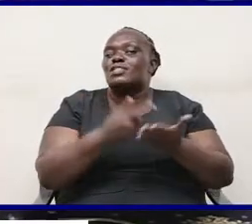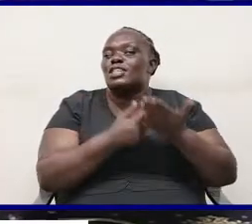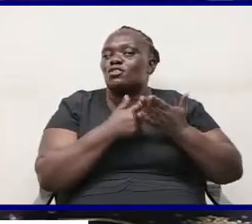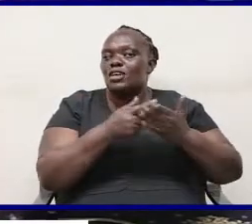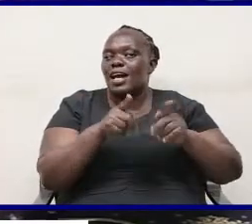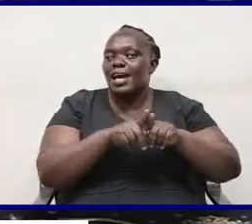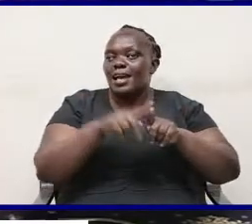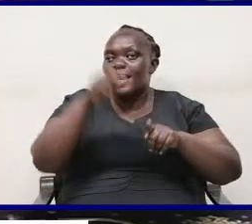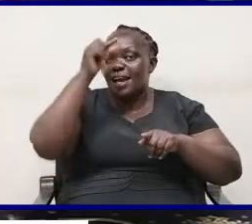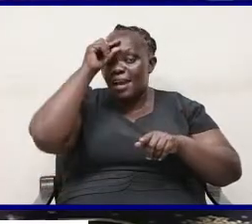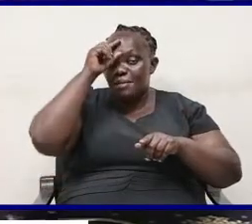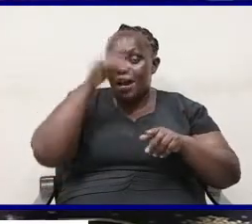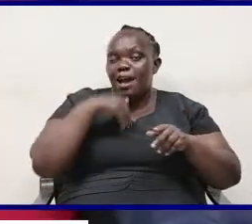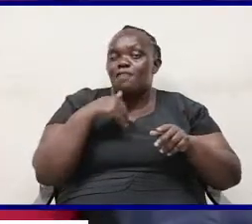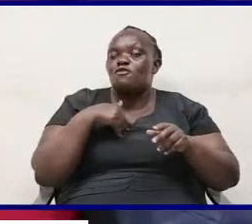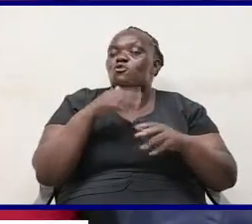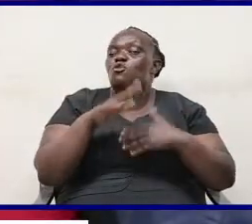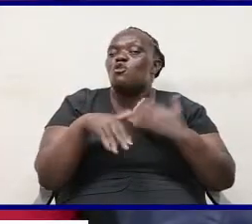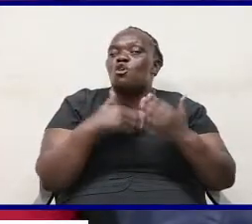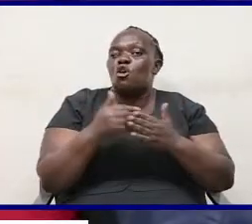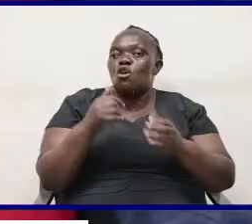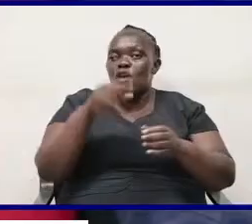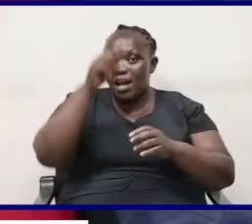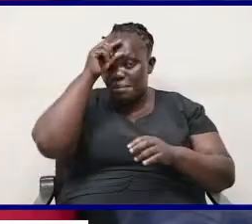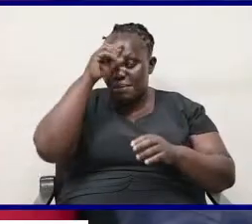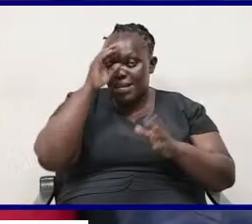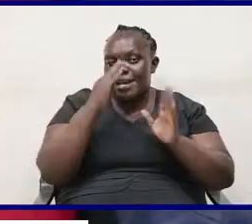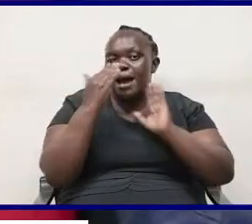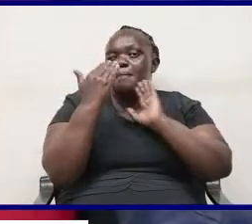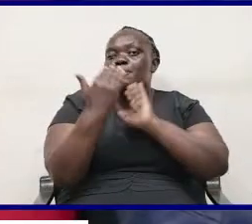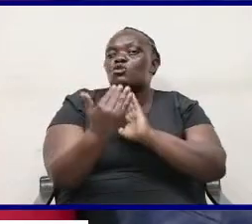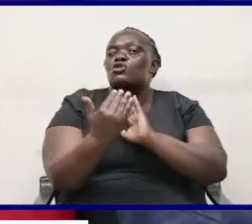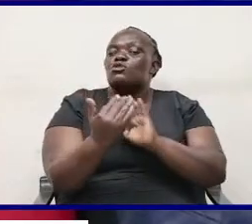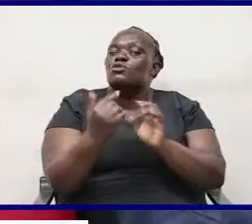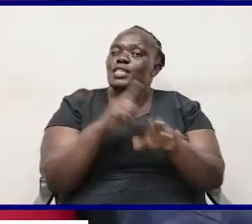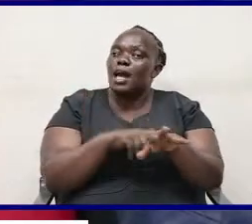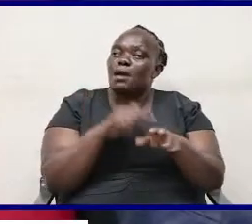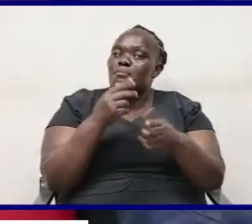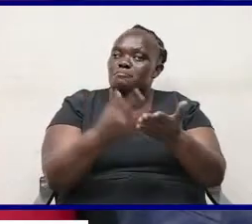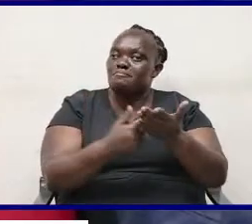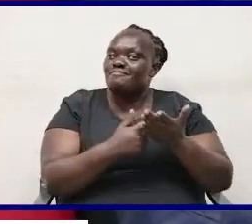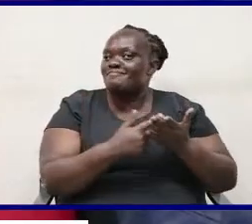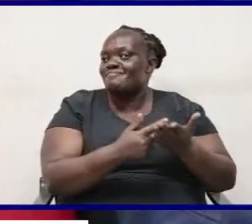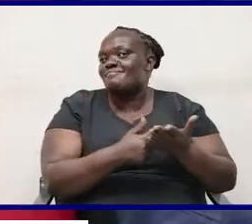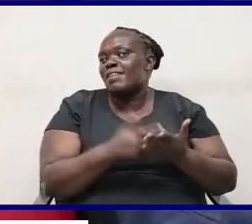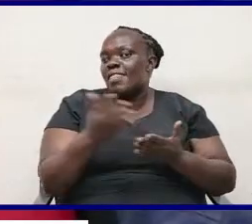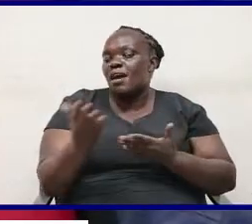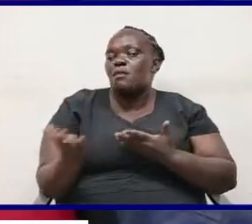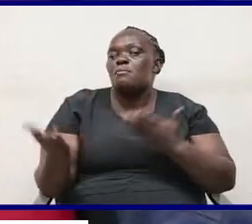As government, we do the whole of government approach. So when we do negotiations, we